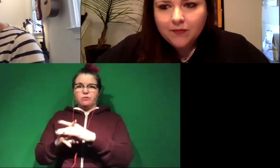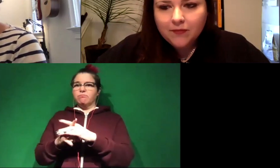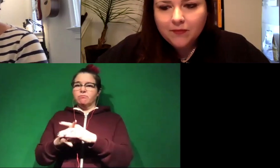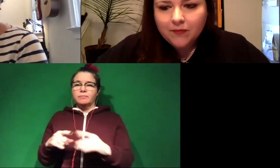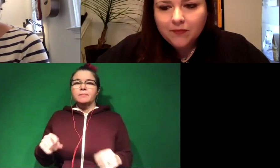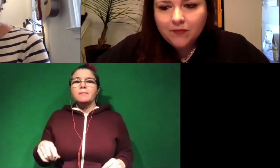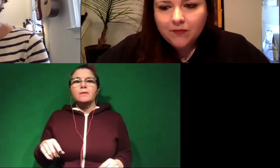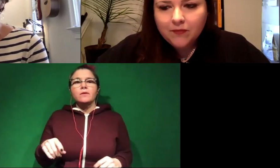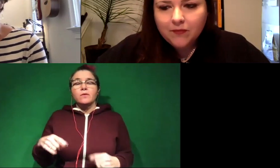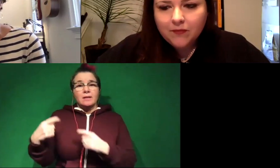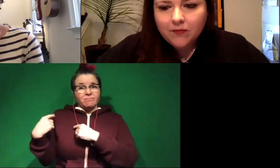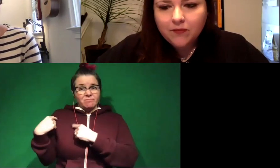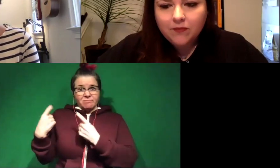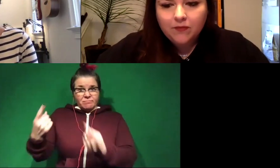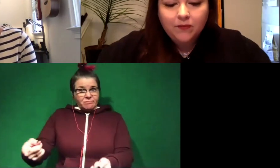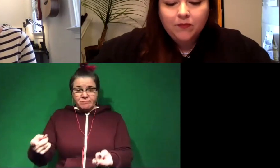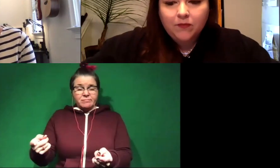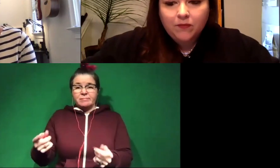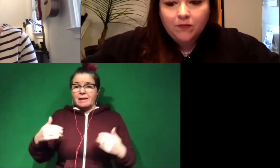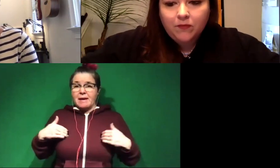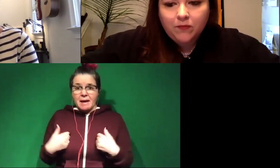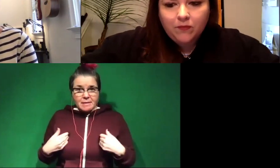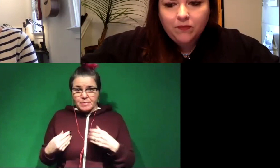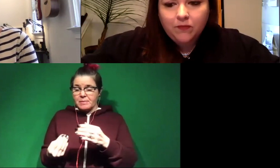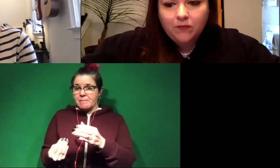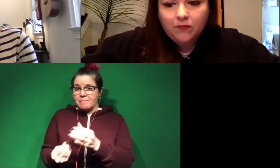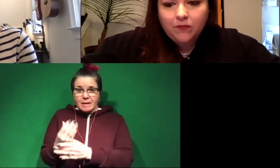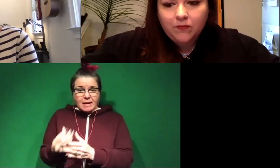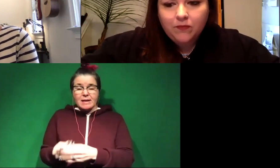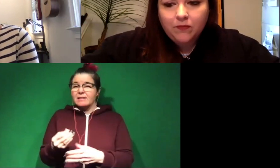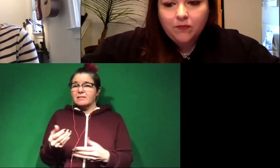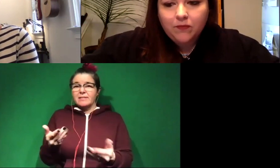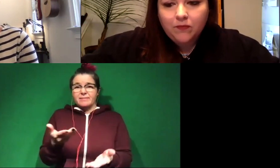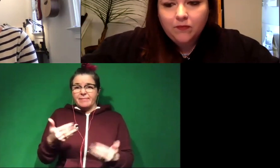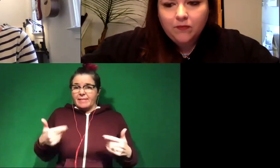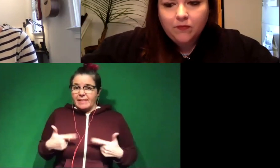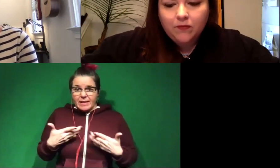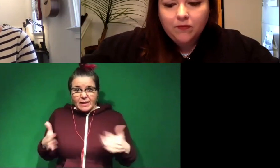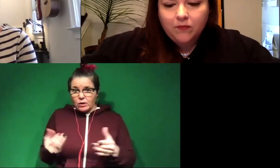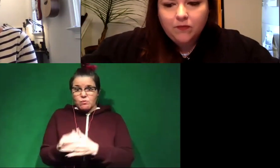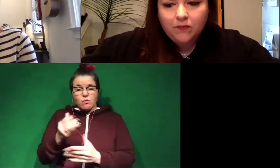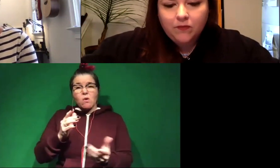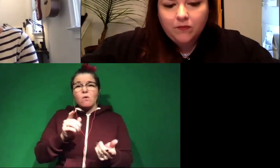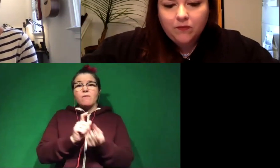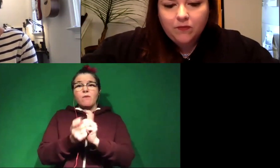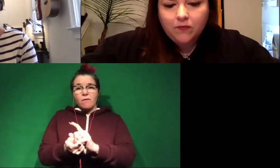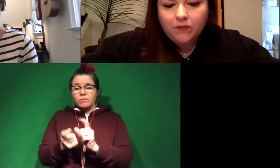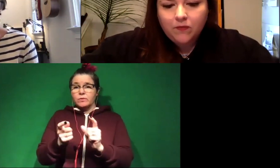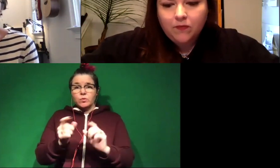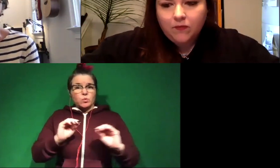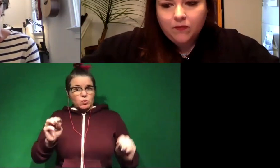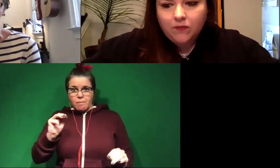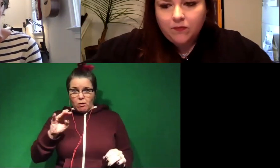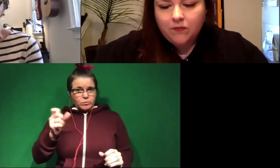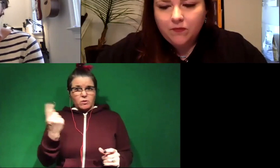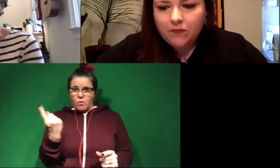never been an animal, plant, really organism that's grown and evolved without microbes. And I think